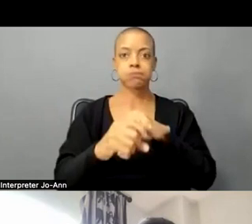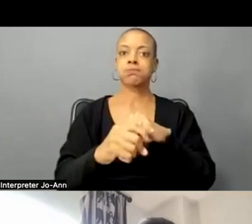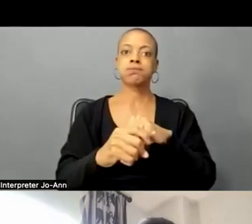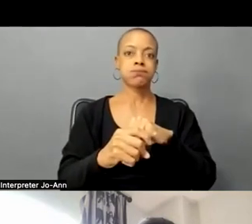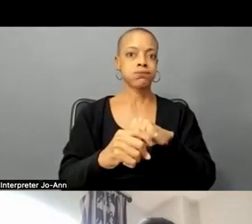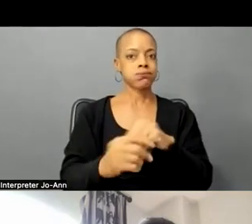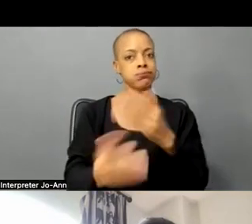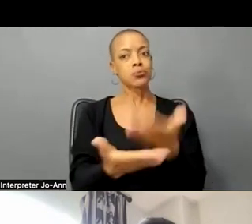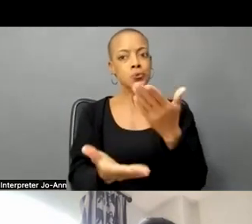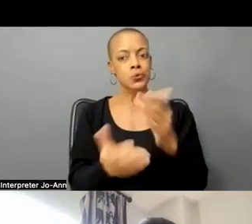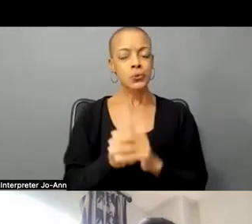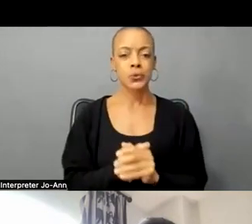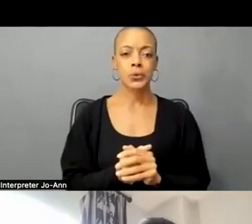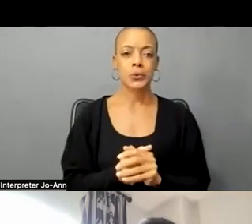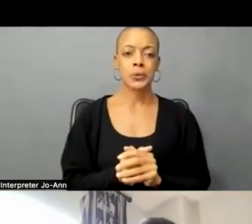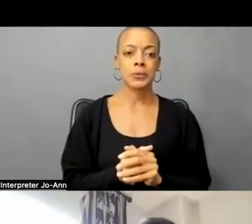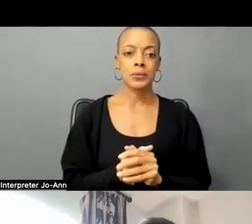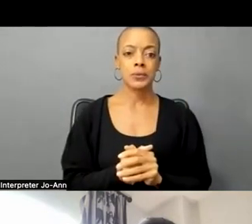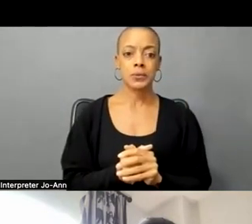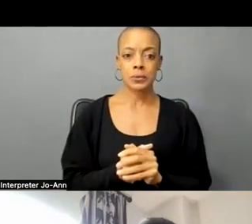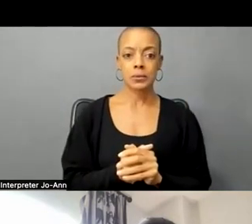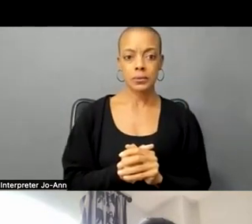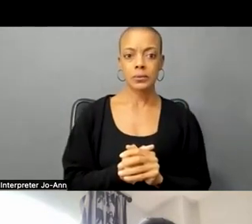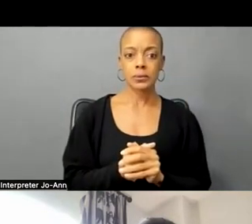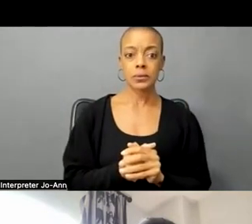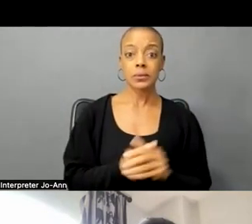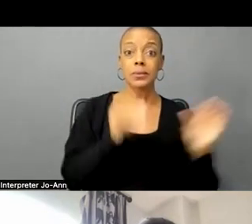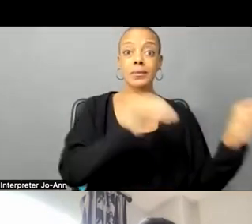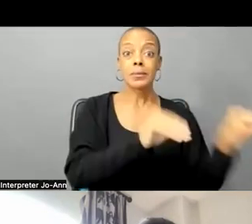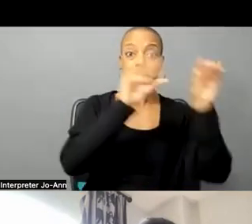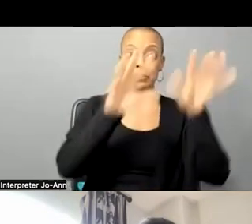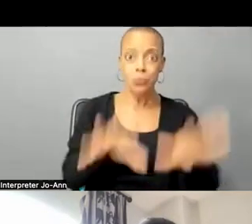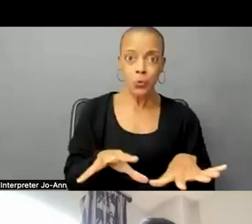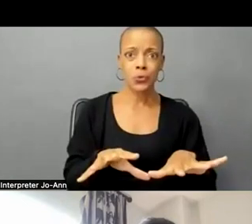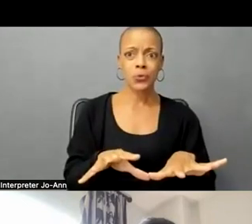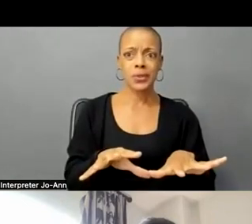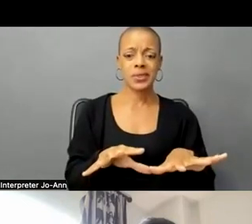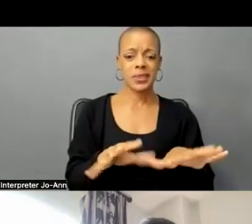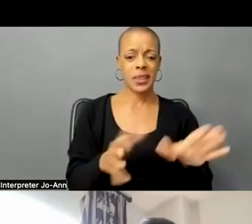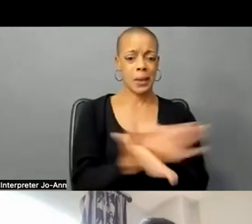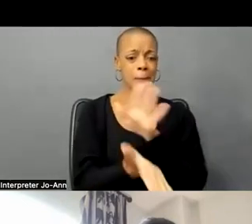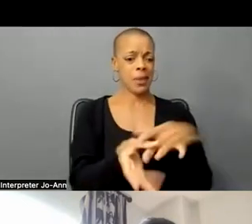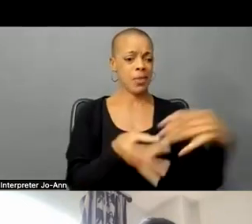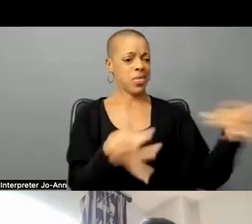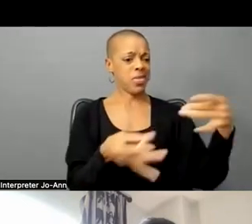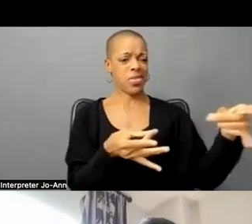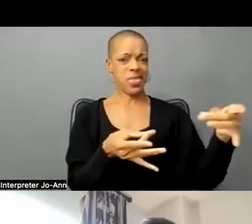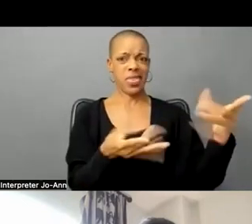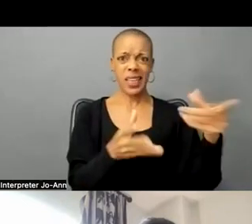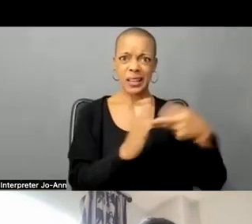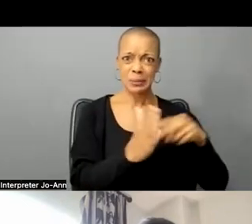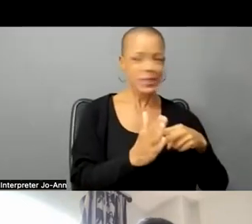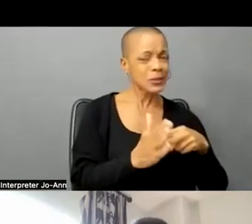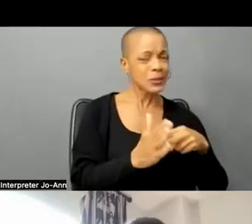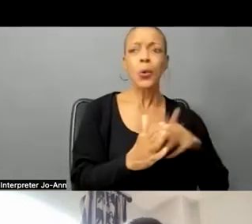know. And migratory status should not be based on a document but in the relationships that you have with the people who you live with.